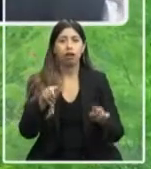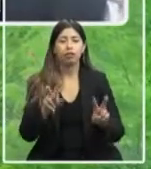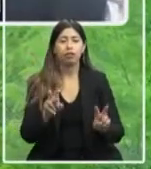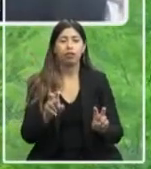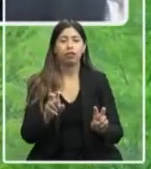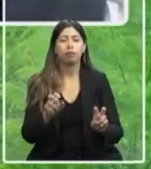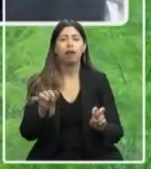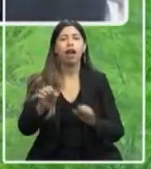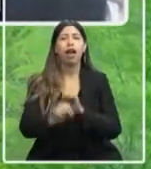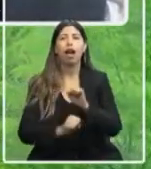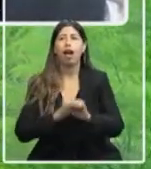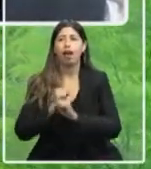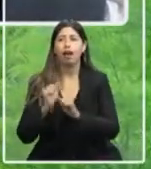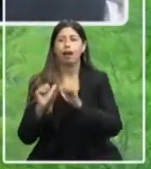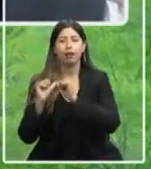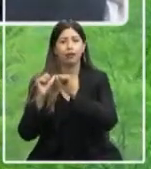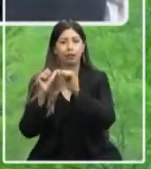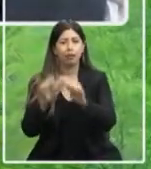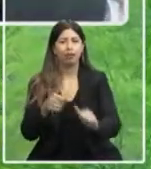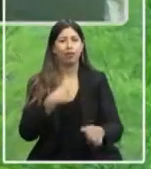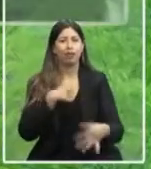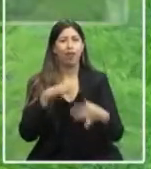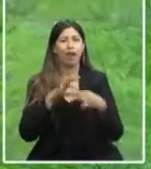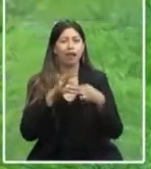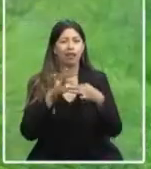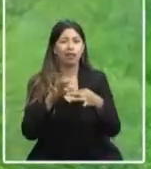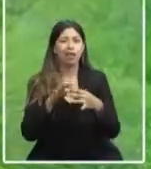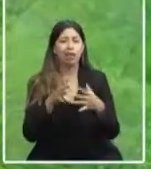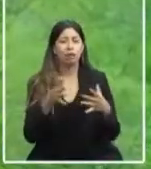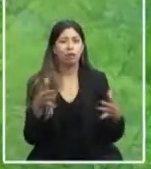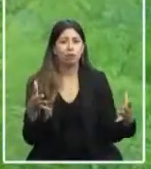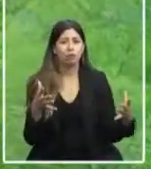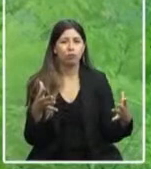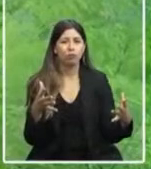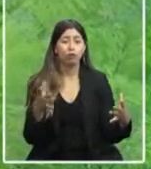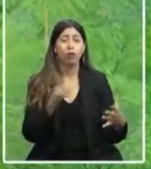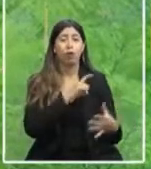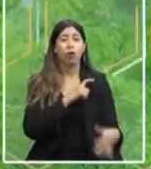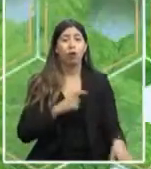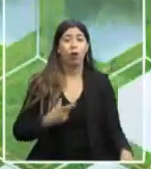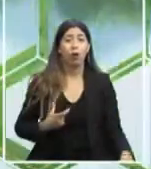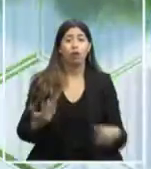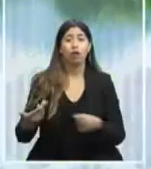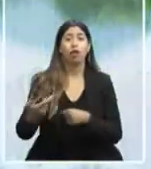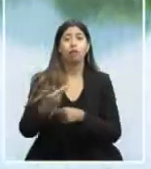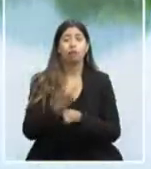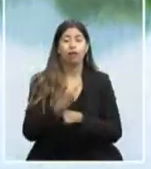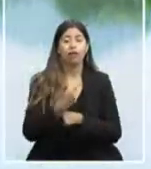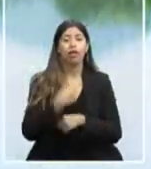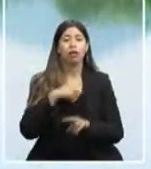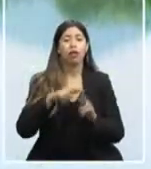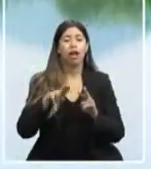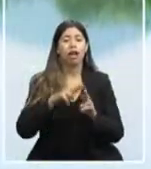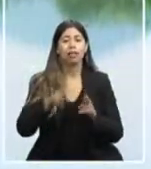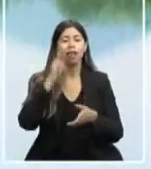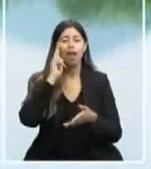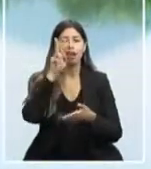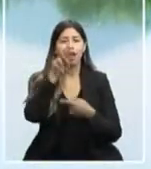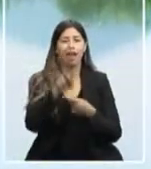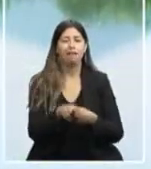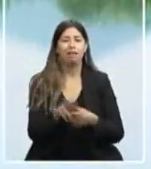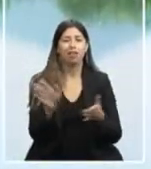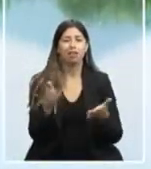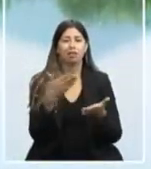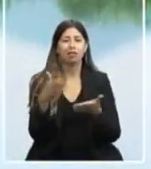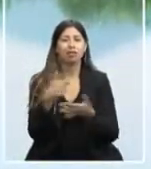very grateful that the government asked me to write this review because I had the services of a team, the help of a team, a government team, to